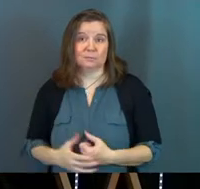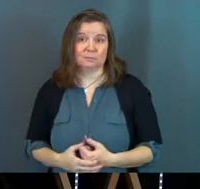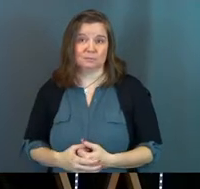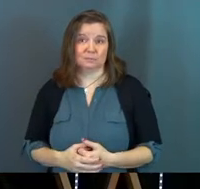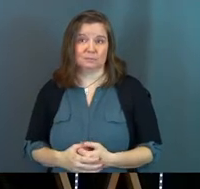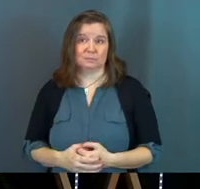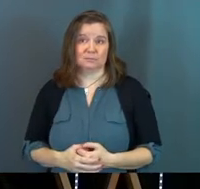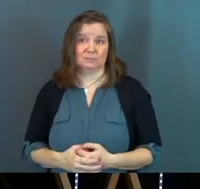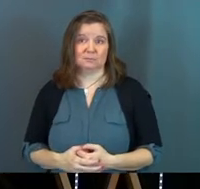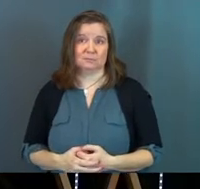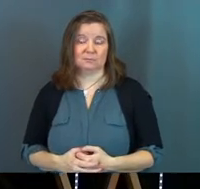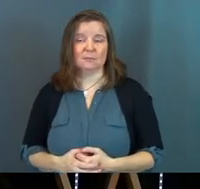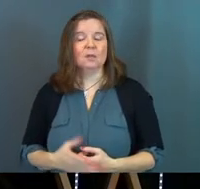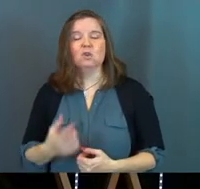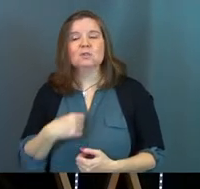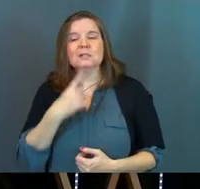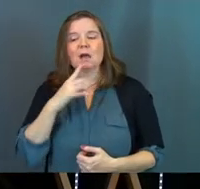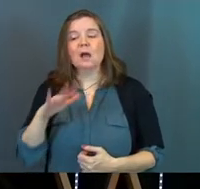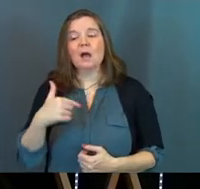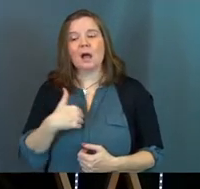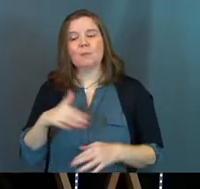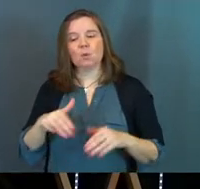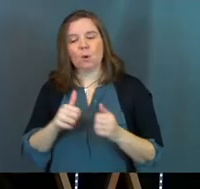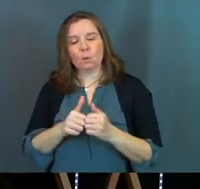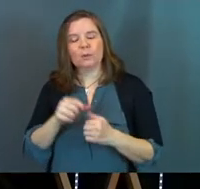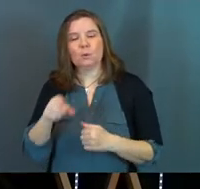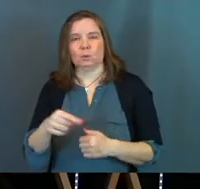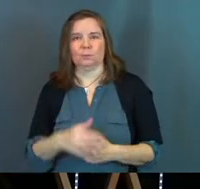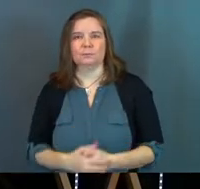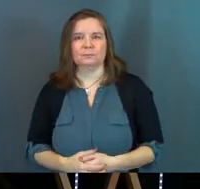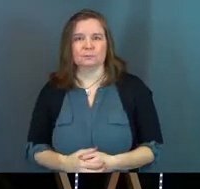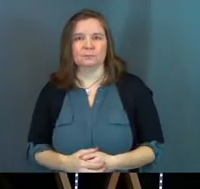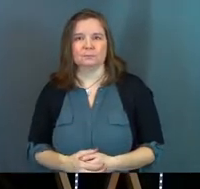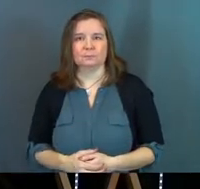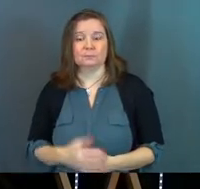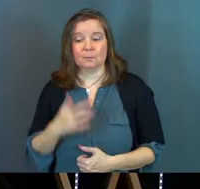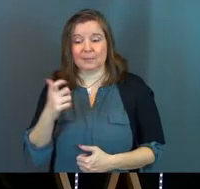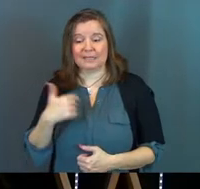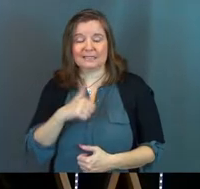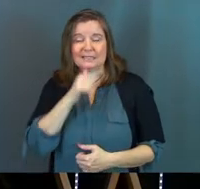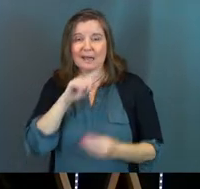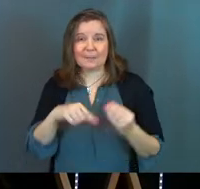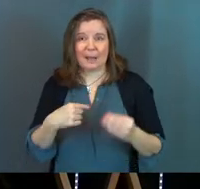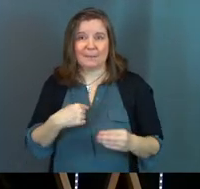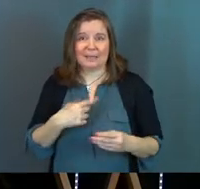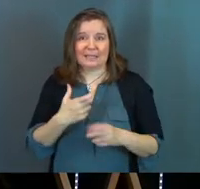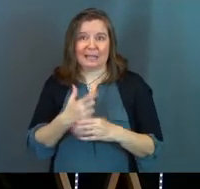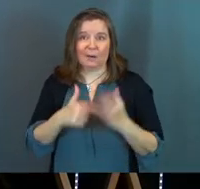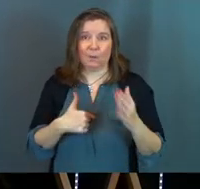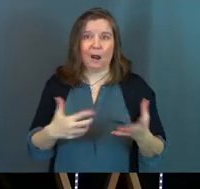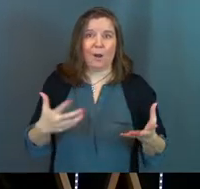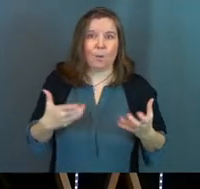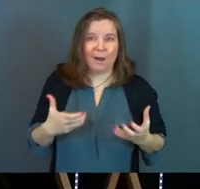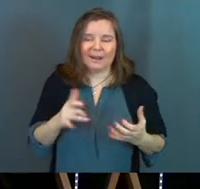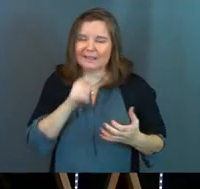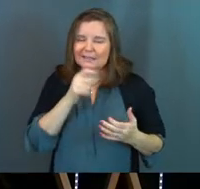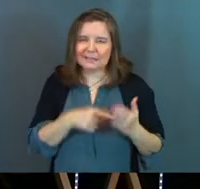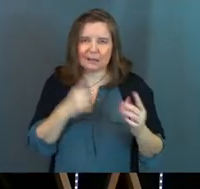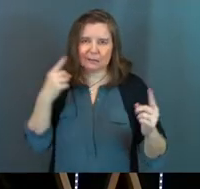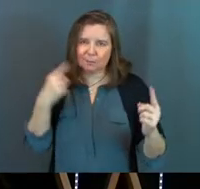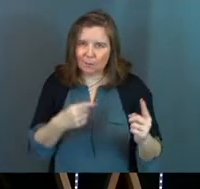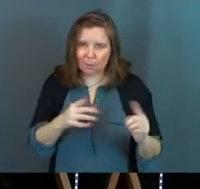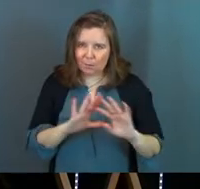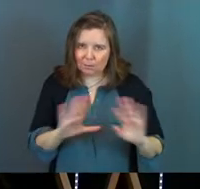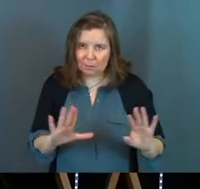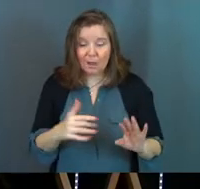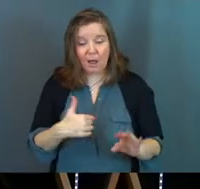either. And you just say, you know what? I'm going to walk this out with you. Because it's not about me getting what I want. That's not what's